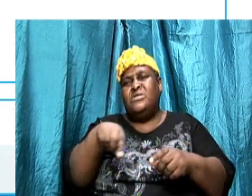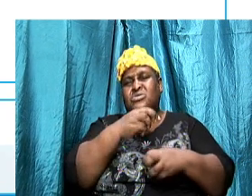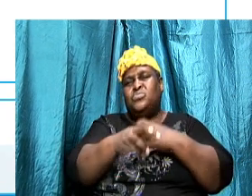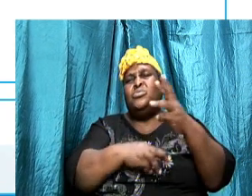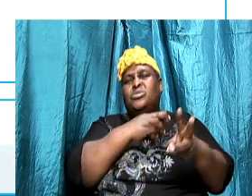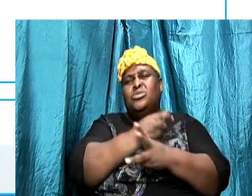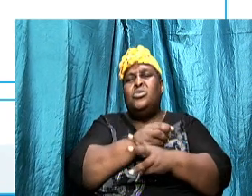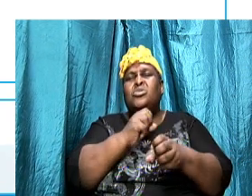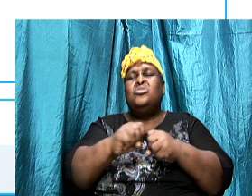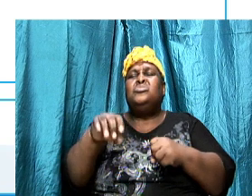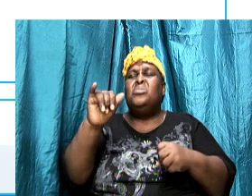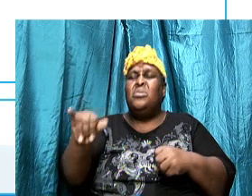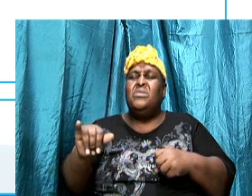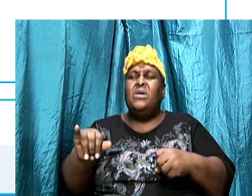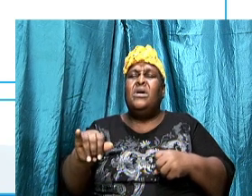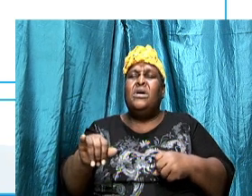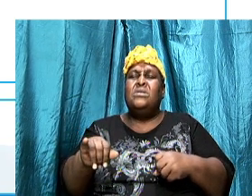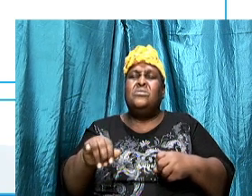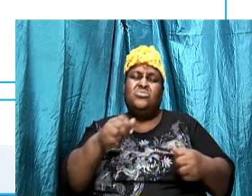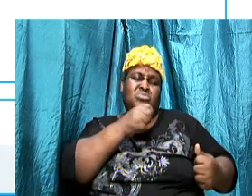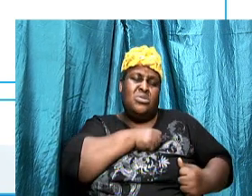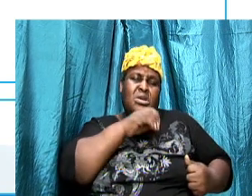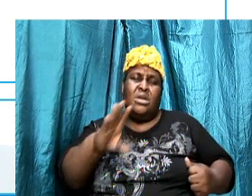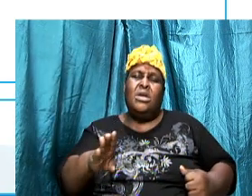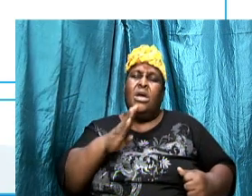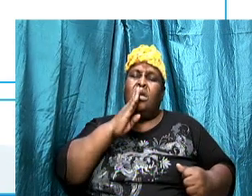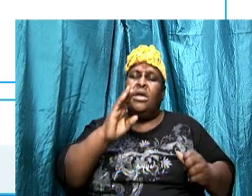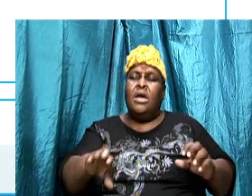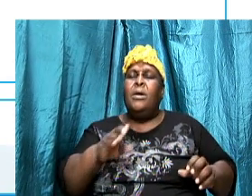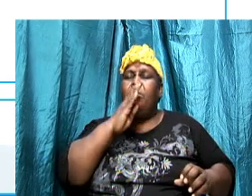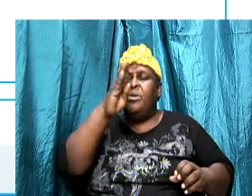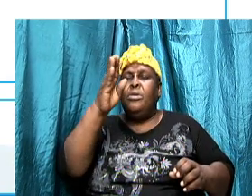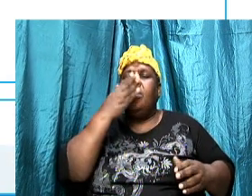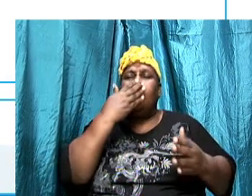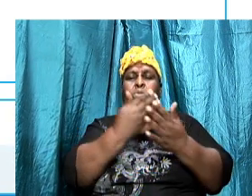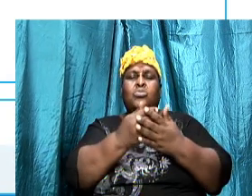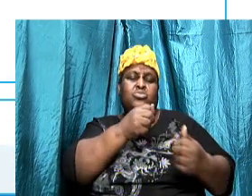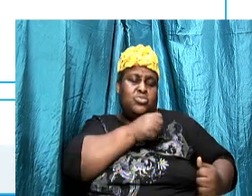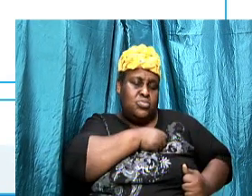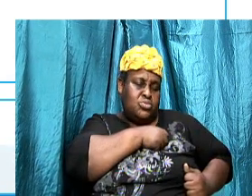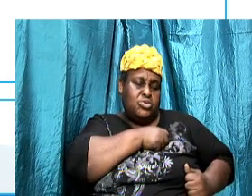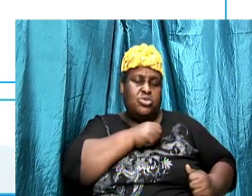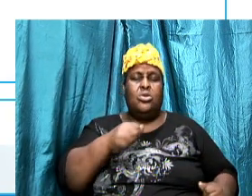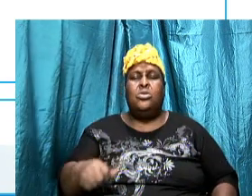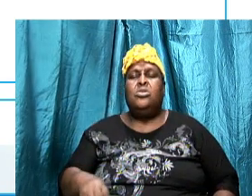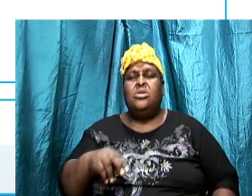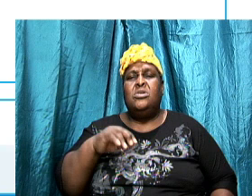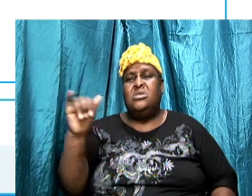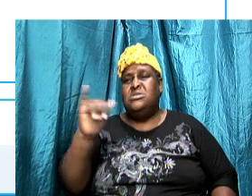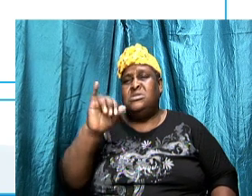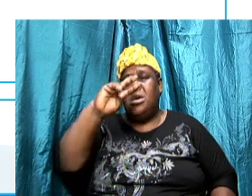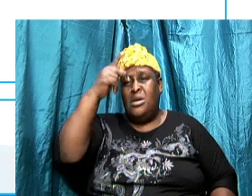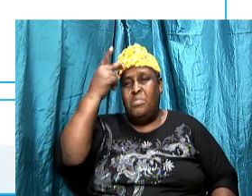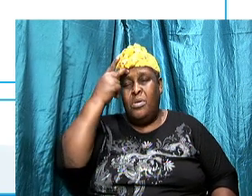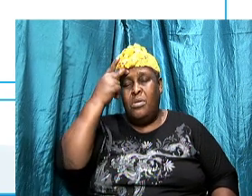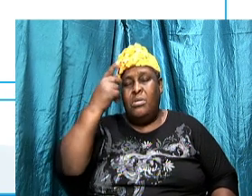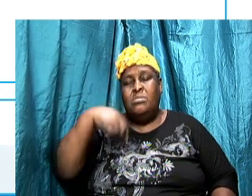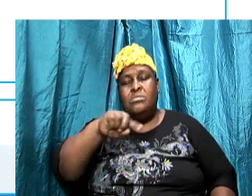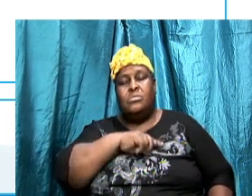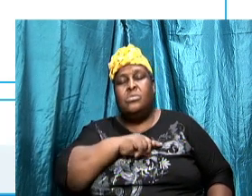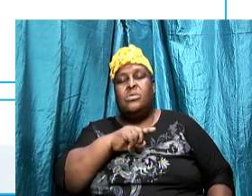good soldier. So Paul is using those things and saying that, you know, we should be